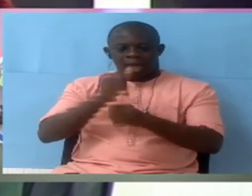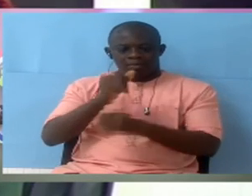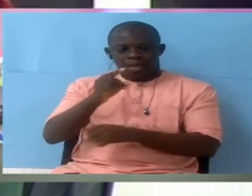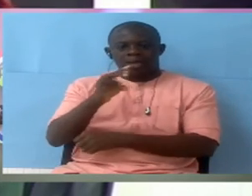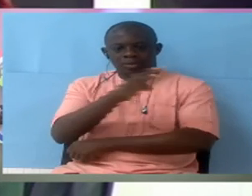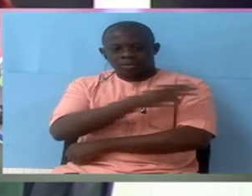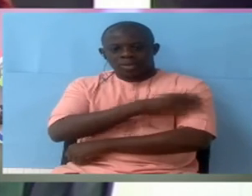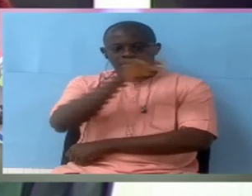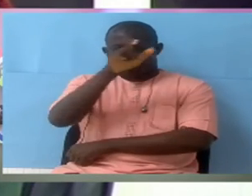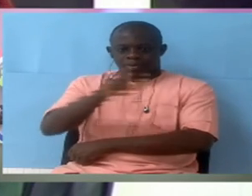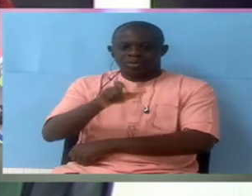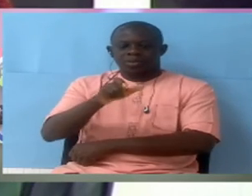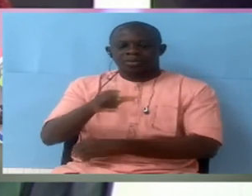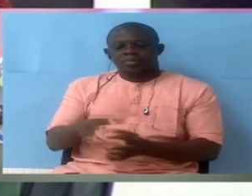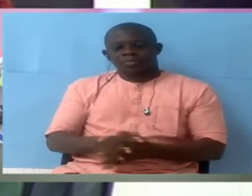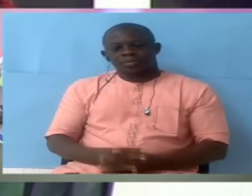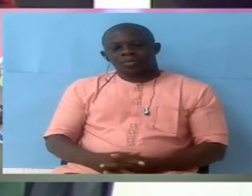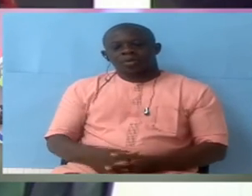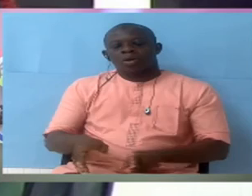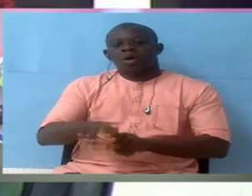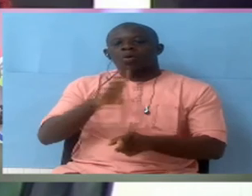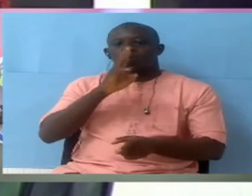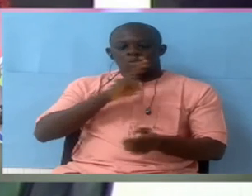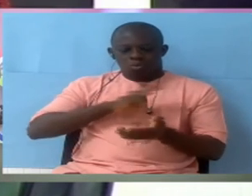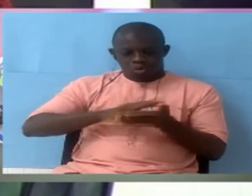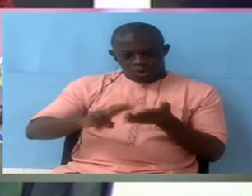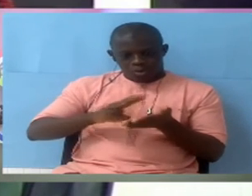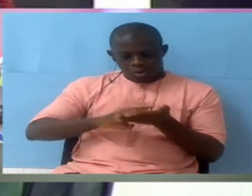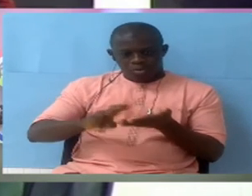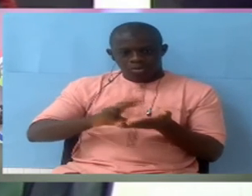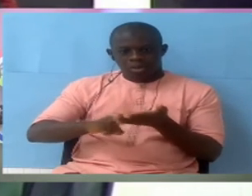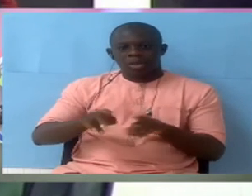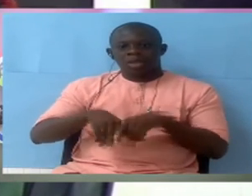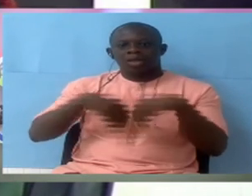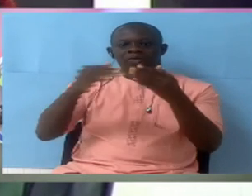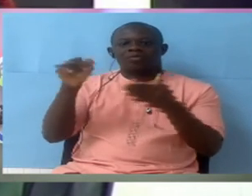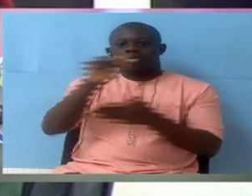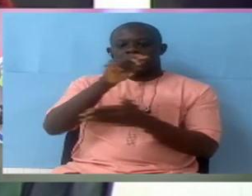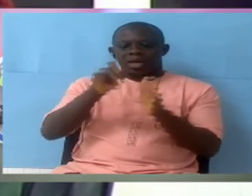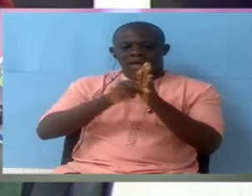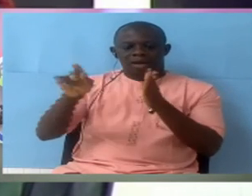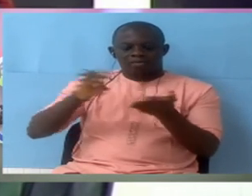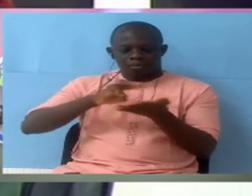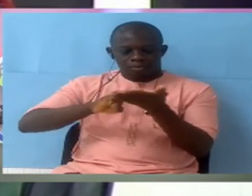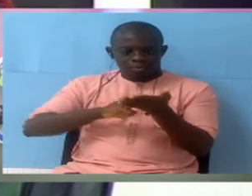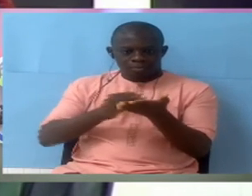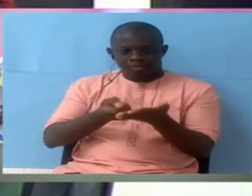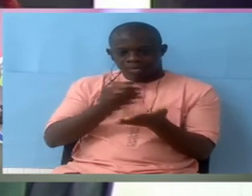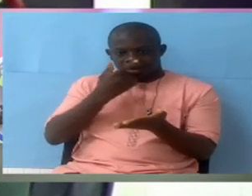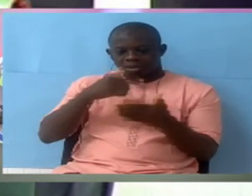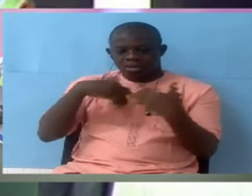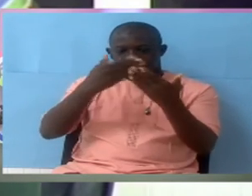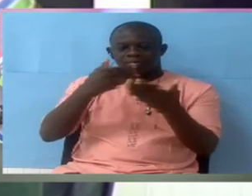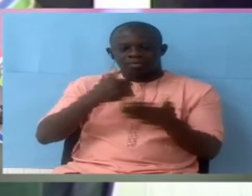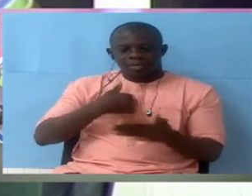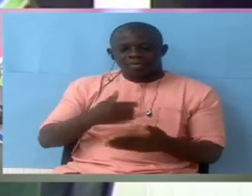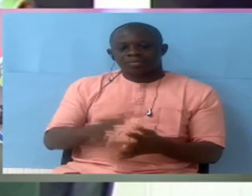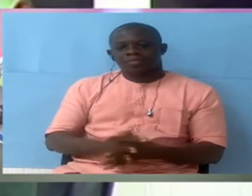nik ndimbali sergeant bima wax ni. Who normally bring diclofen to me. Modé indi garab biñu wax diclofen.